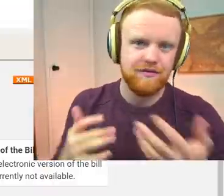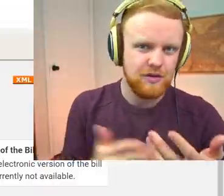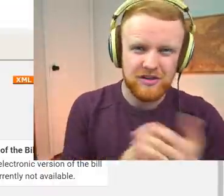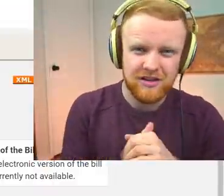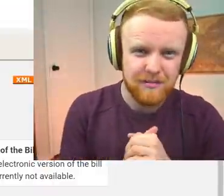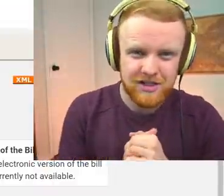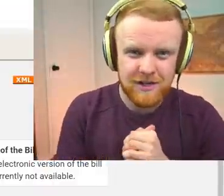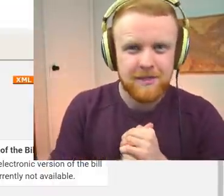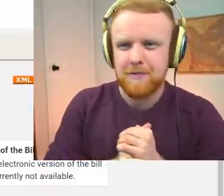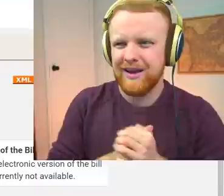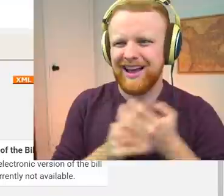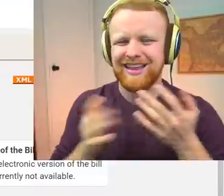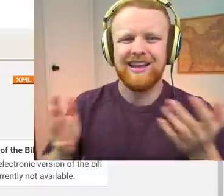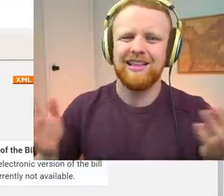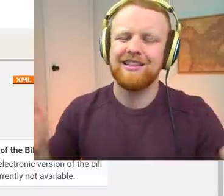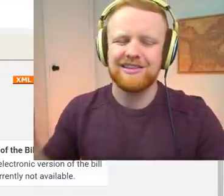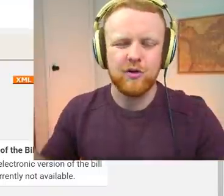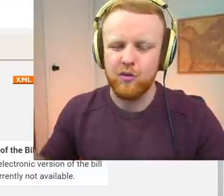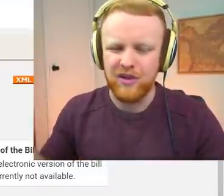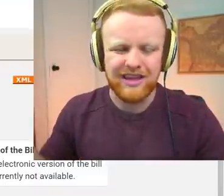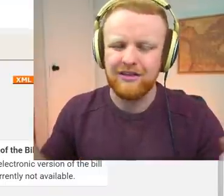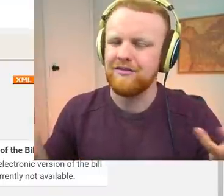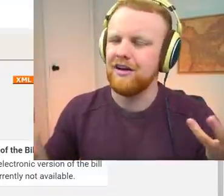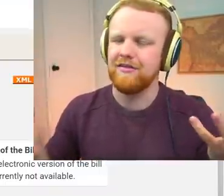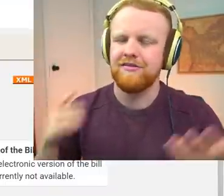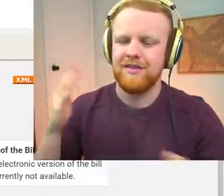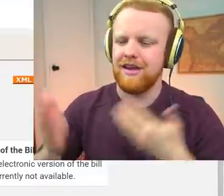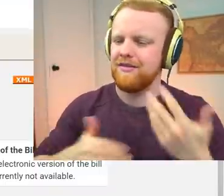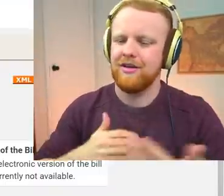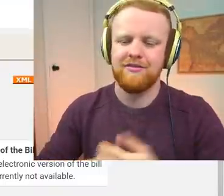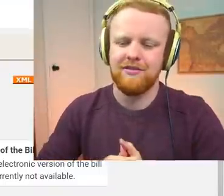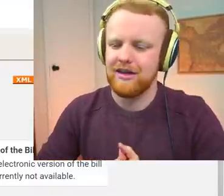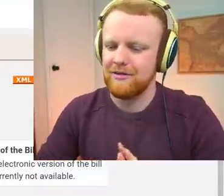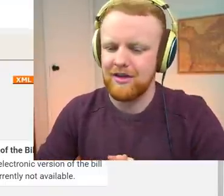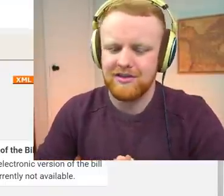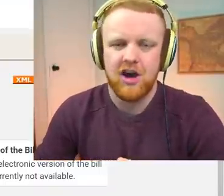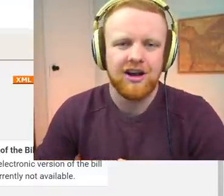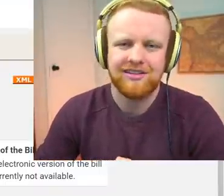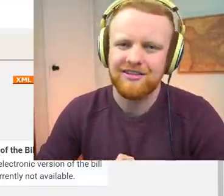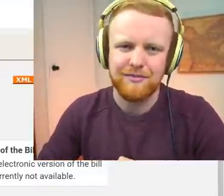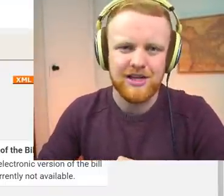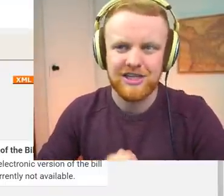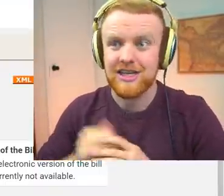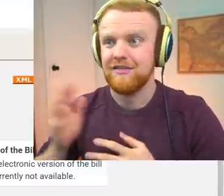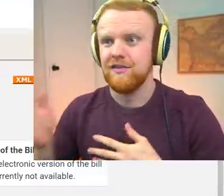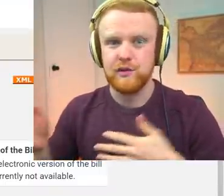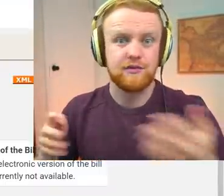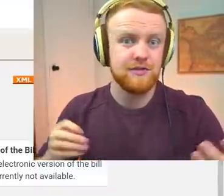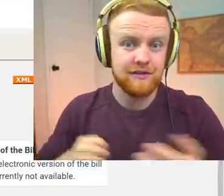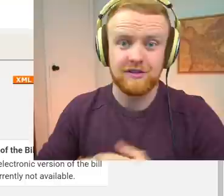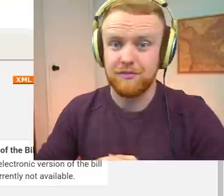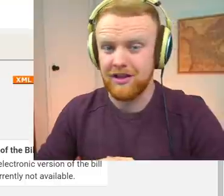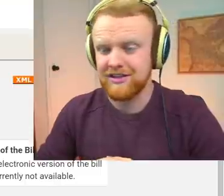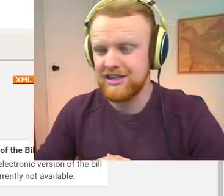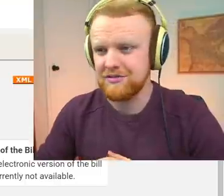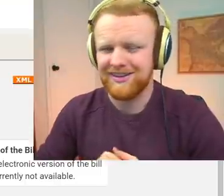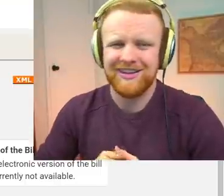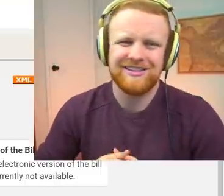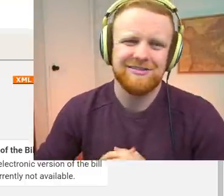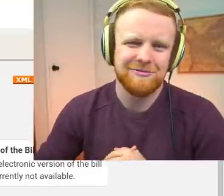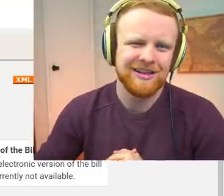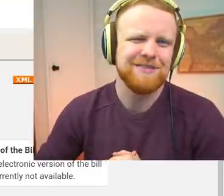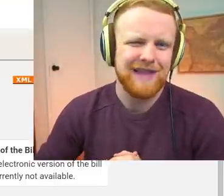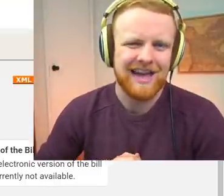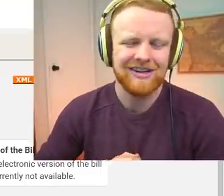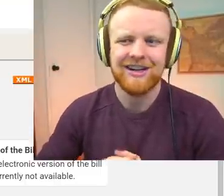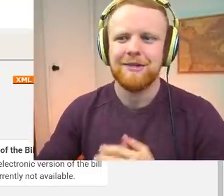about their views on the budget. But I think, like, this whole week of talks on the budget, views from different politicians, well, it all